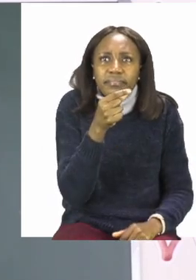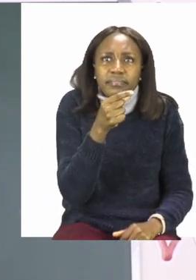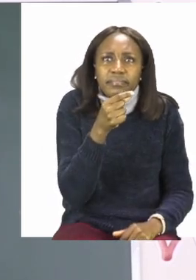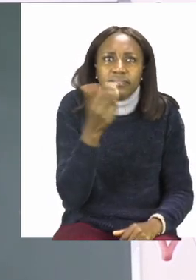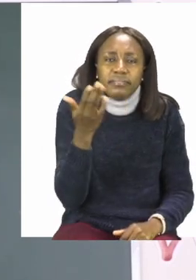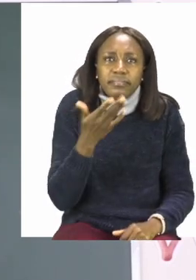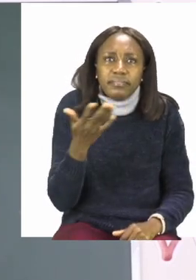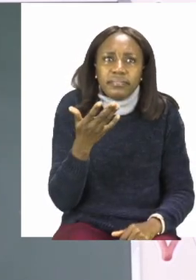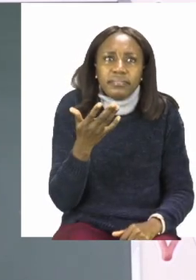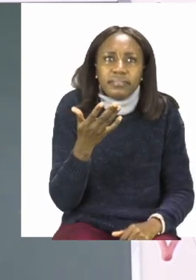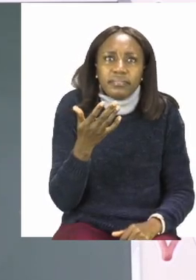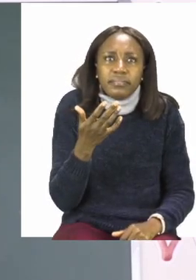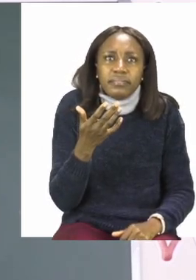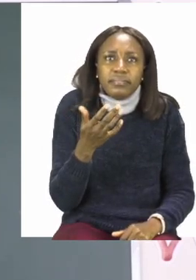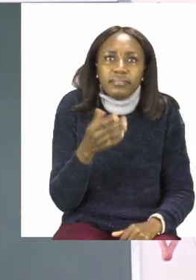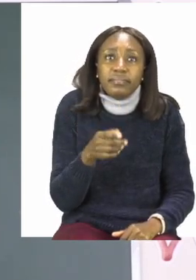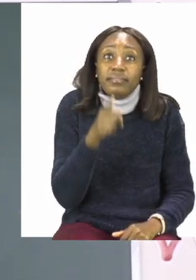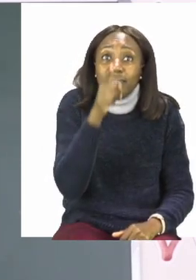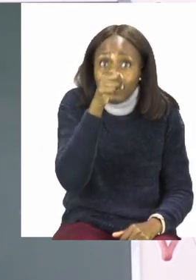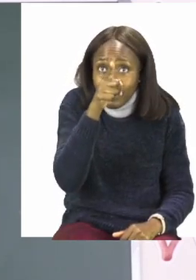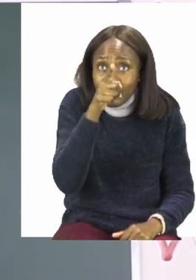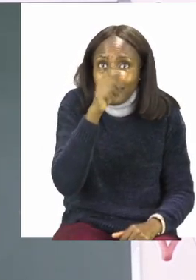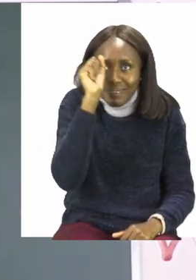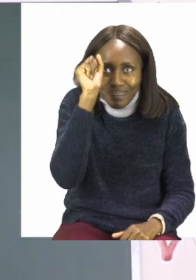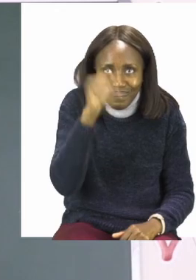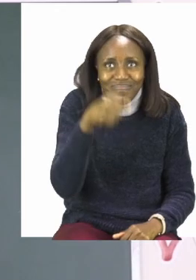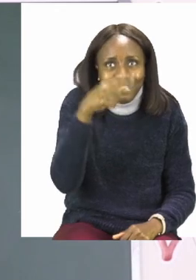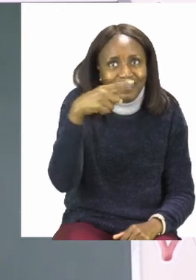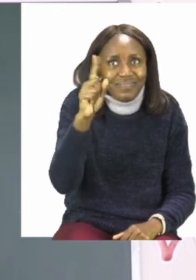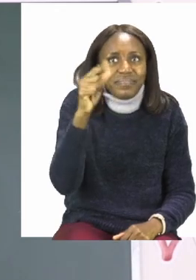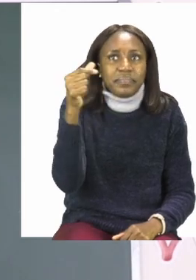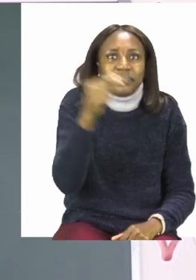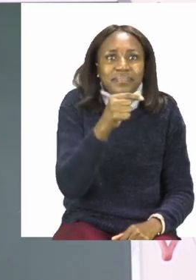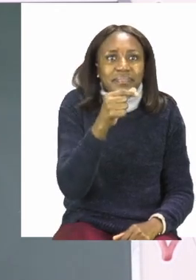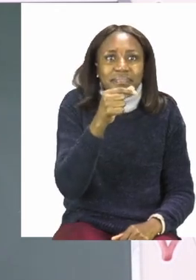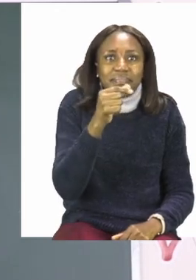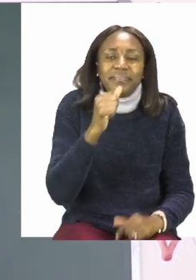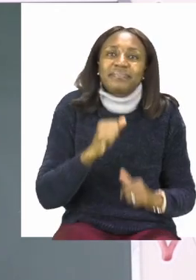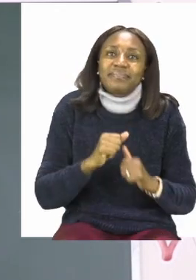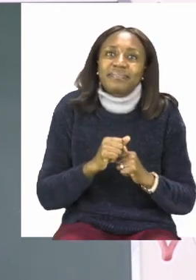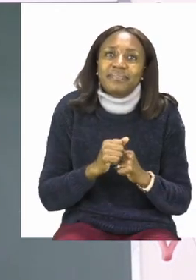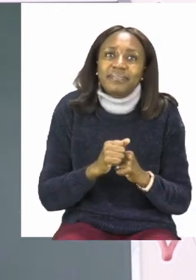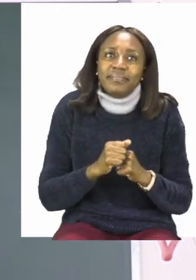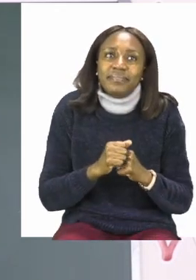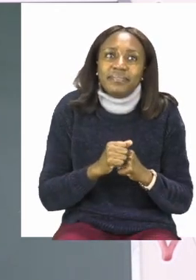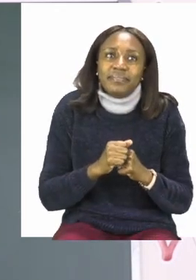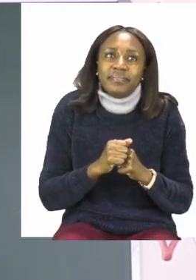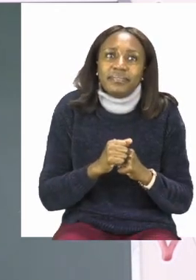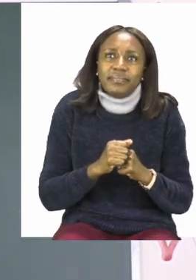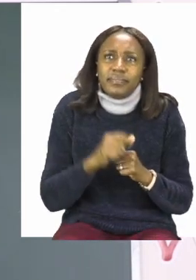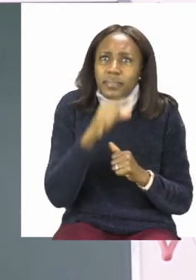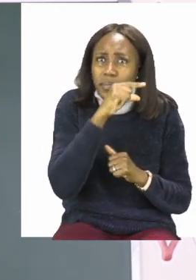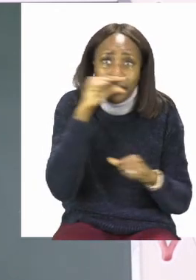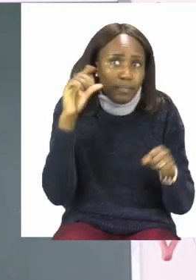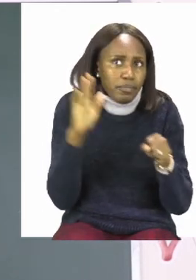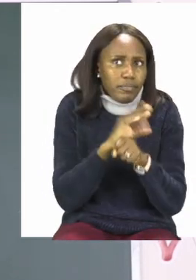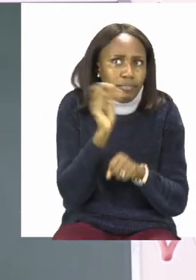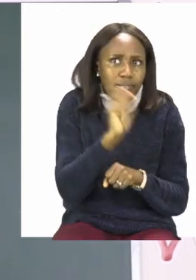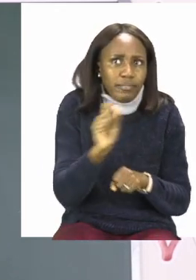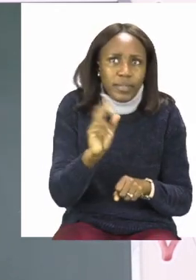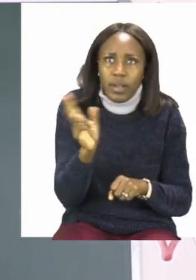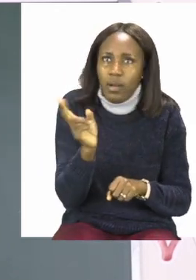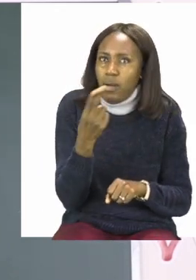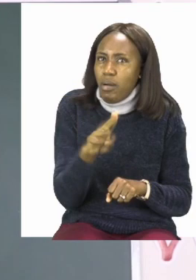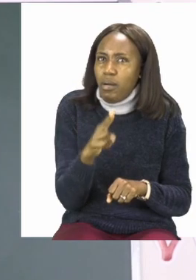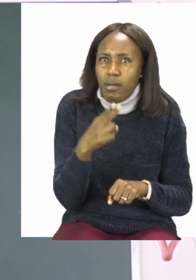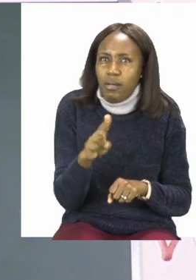If you said that this is the G, well done. So we are not going to write the word girl, just